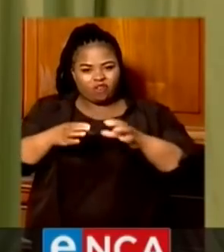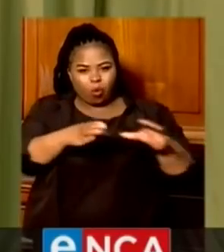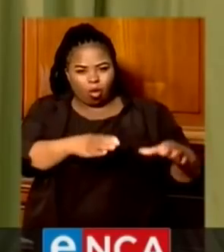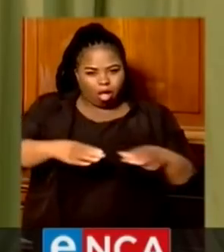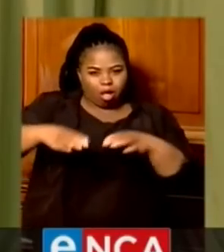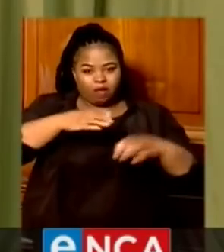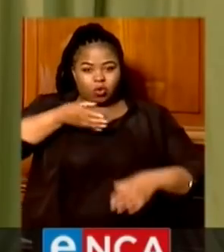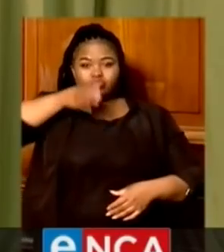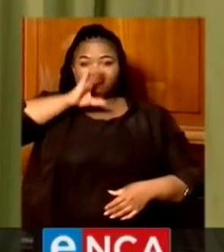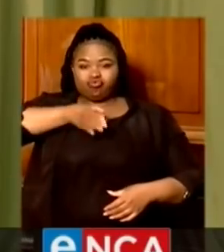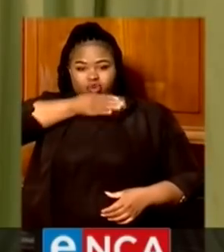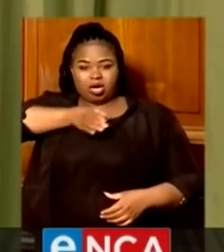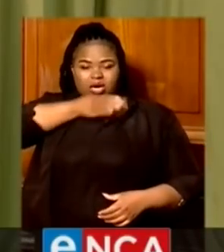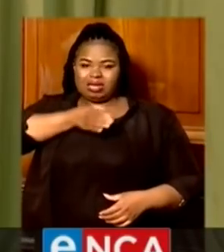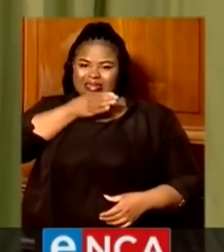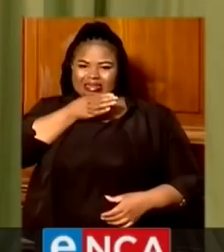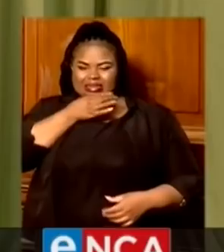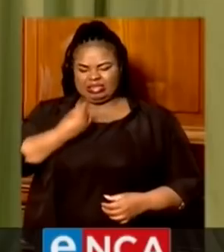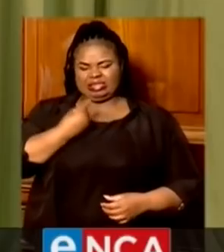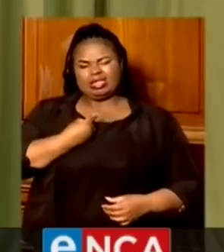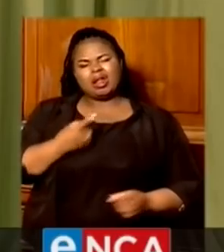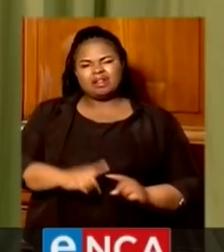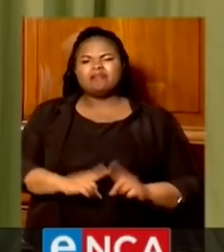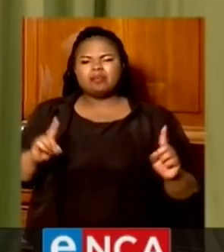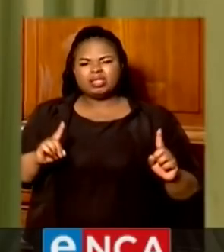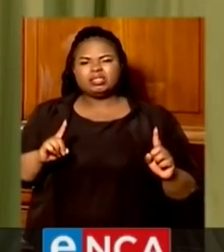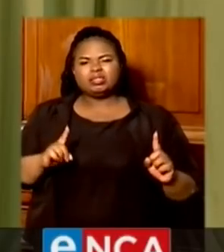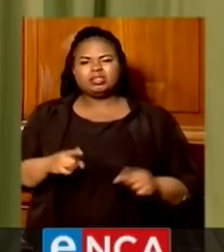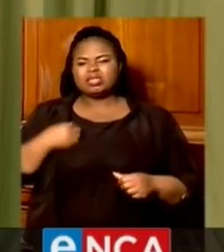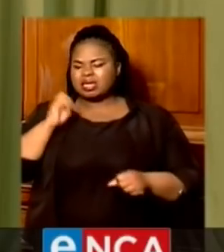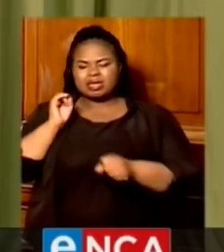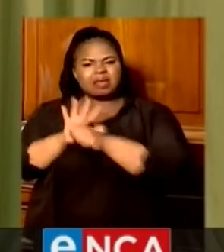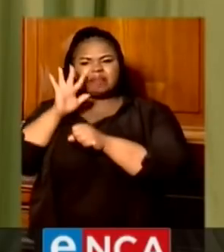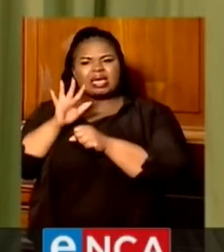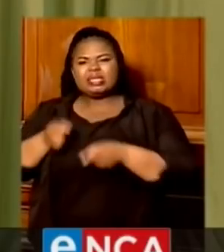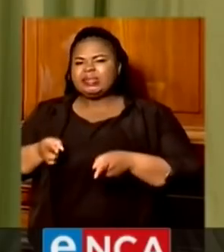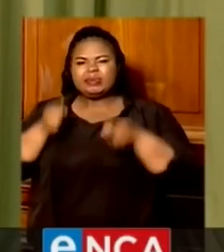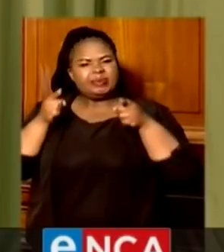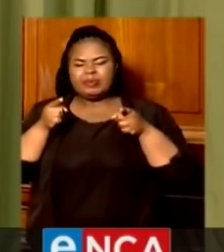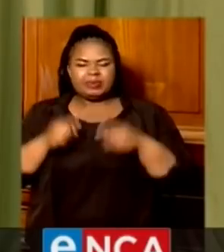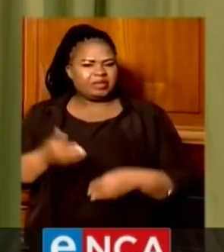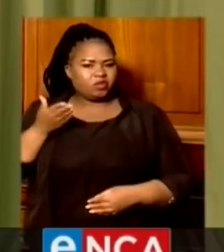did not show us too much impact at the time we're going through the previous